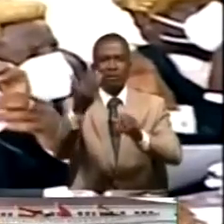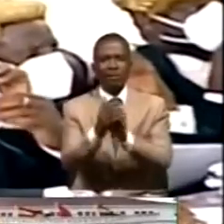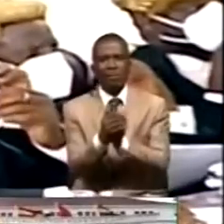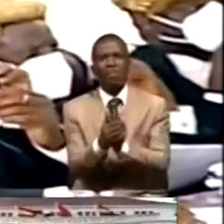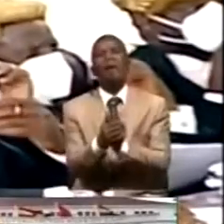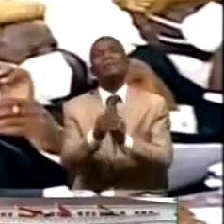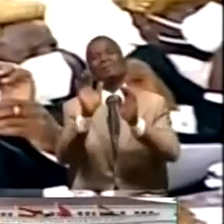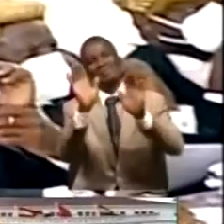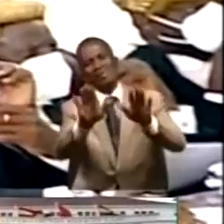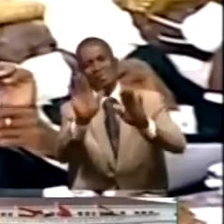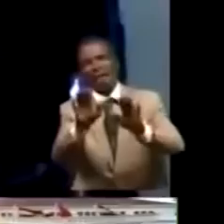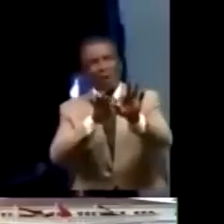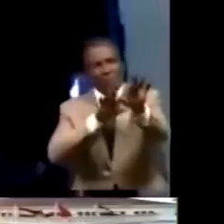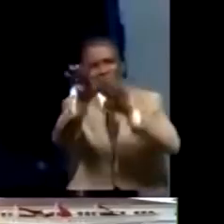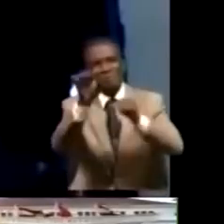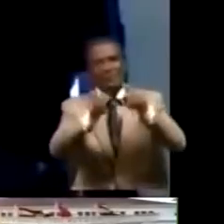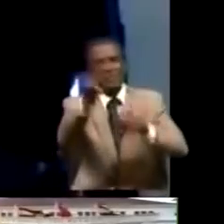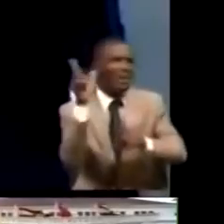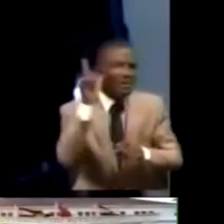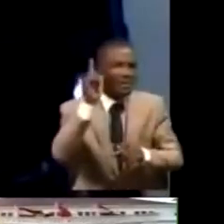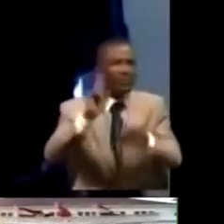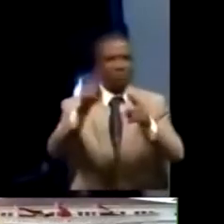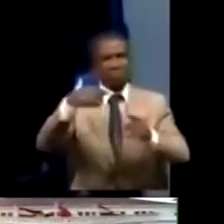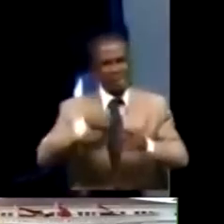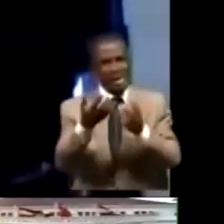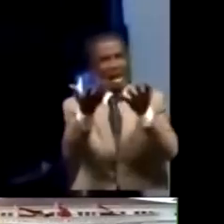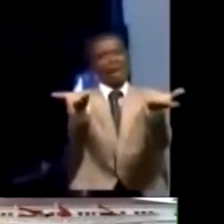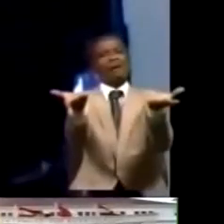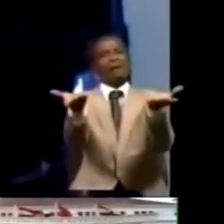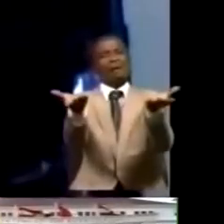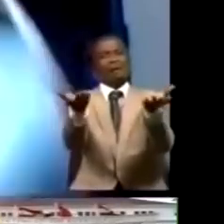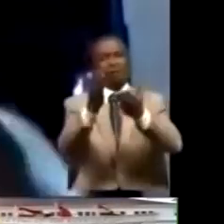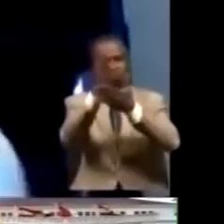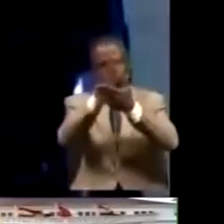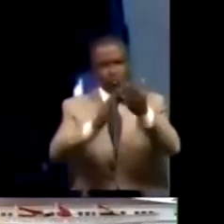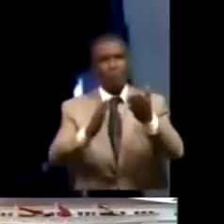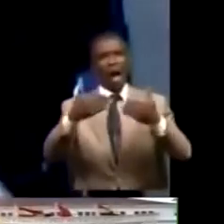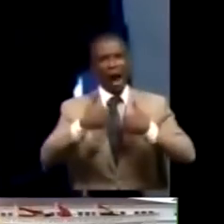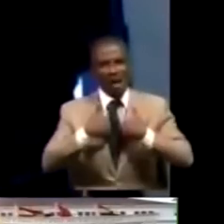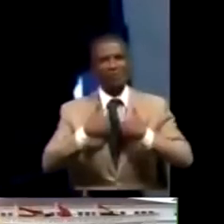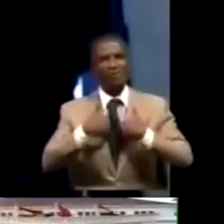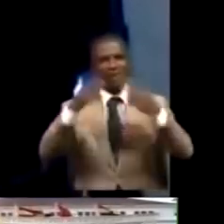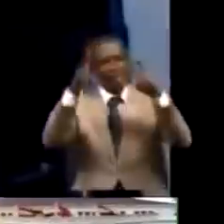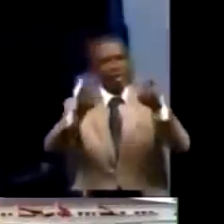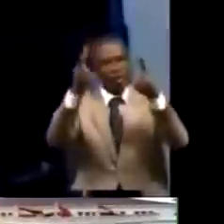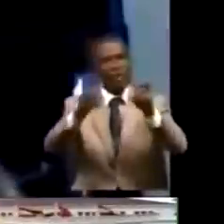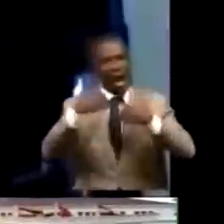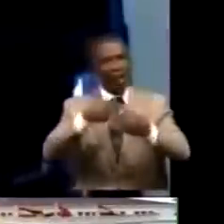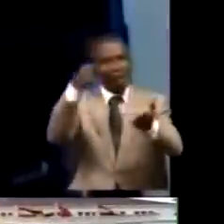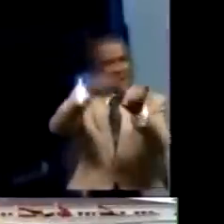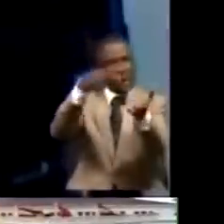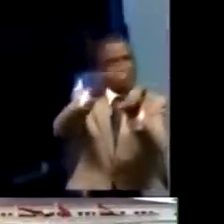responding, my lords, I'm answering the question because there are some that have specific issues.